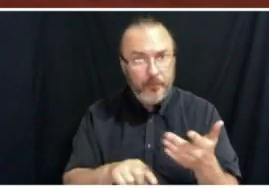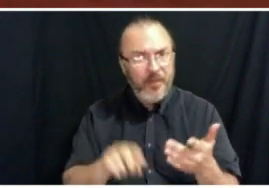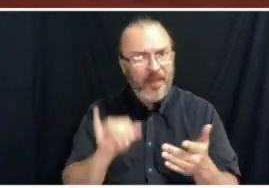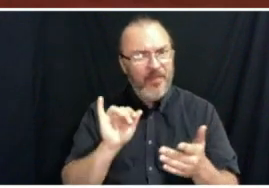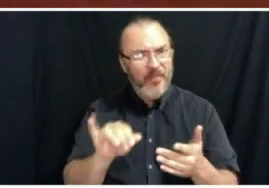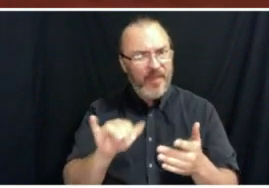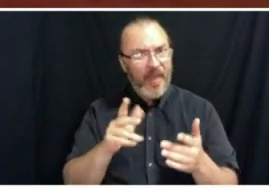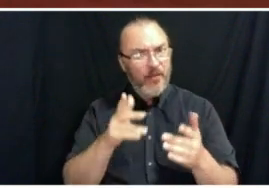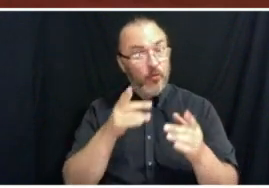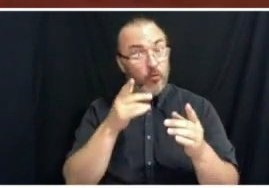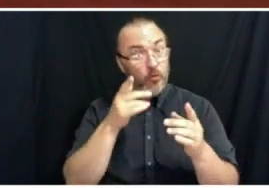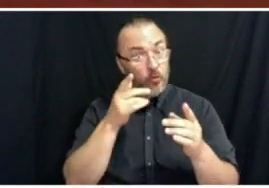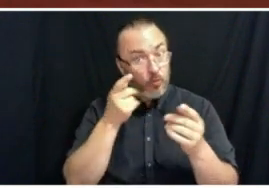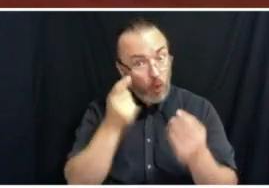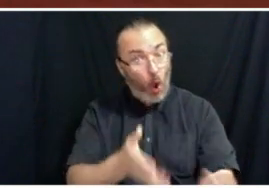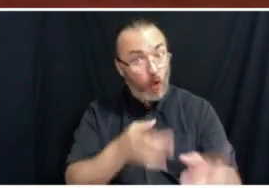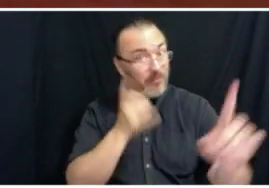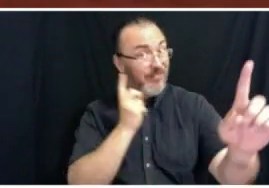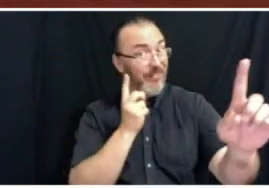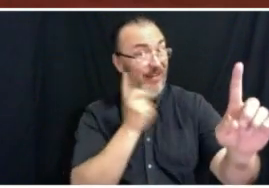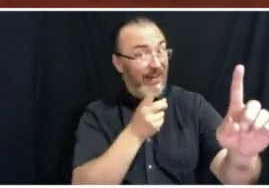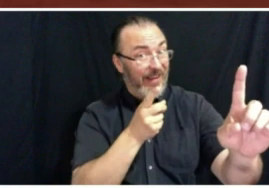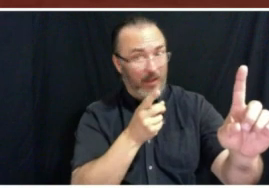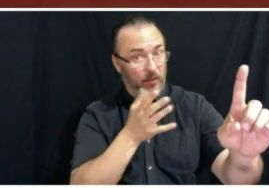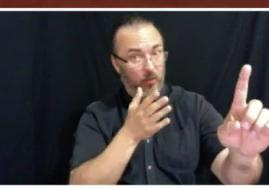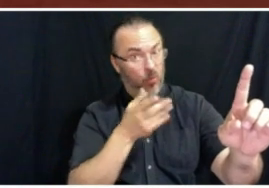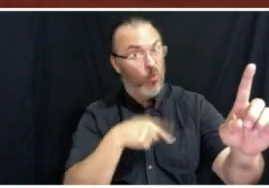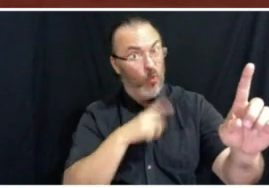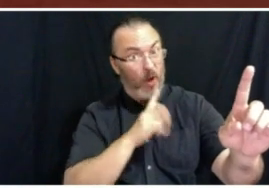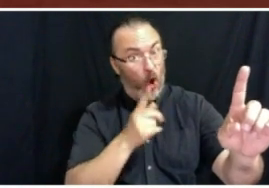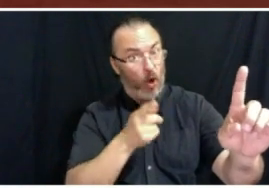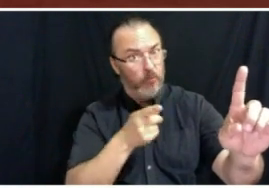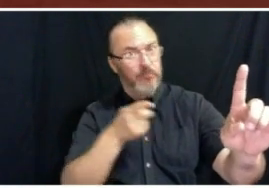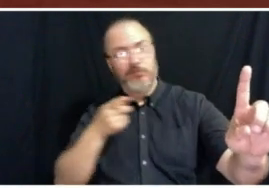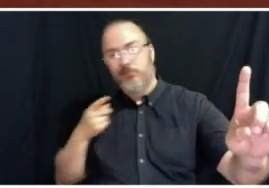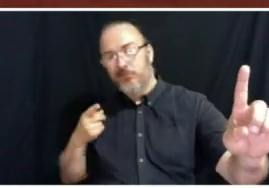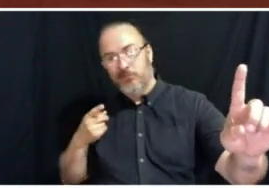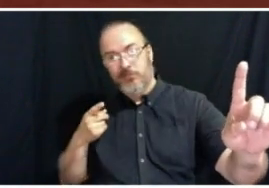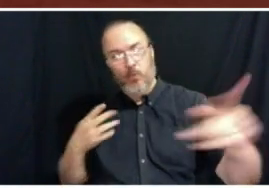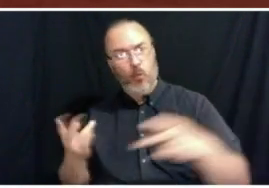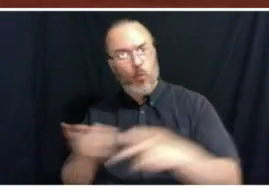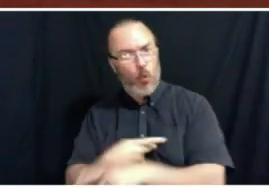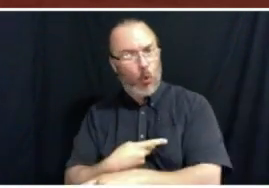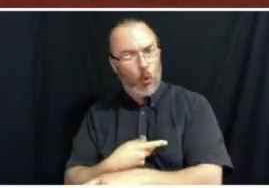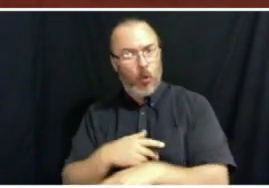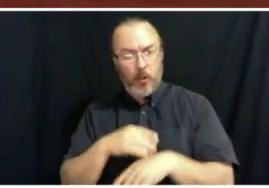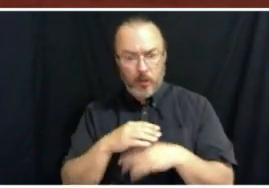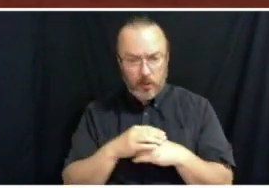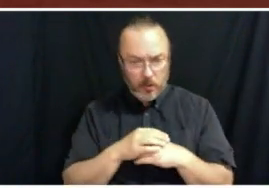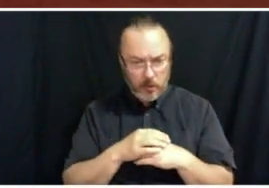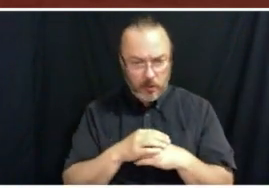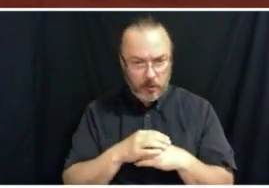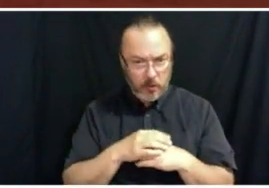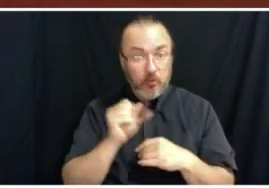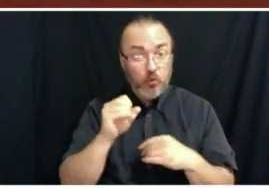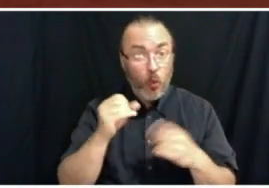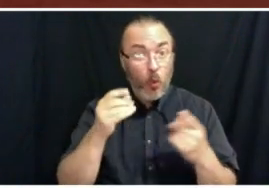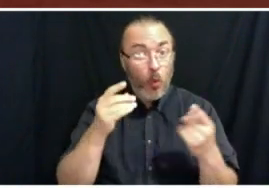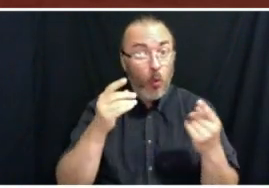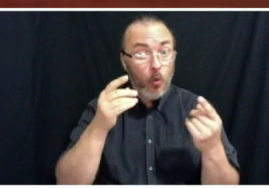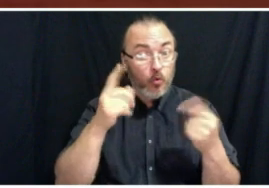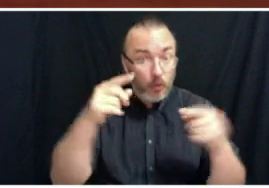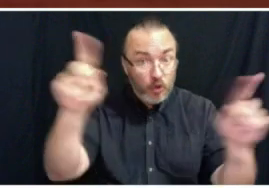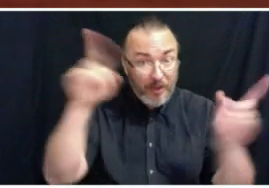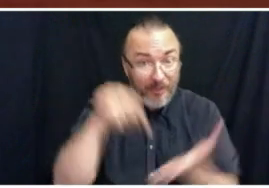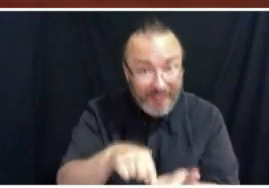of achieving SDG 4 by 2030. And in order to achieve SDG 4, we have to realize